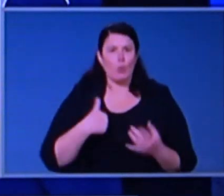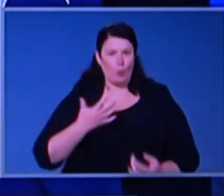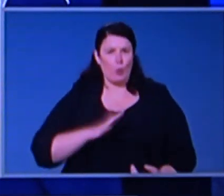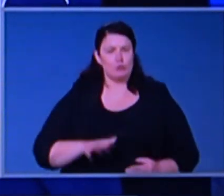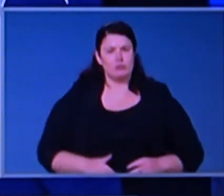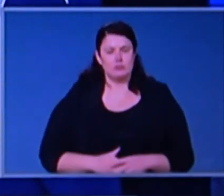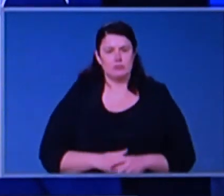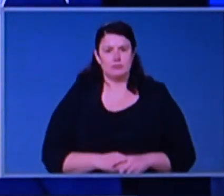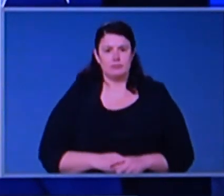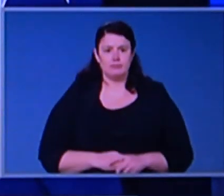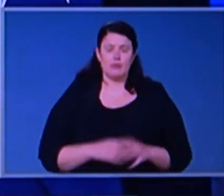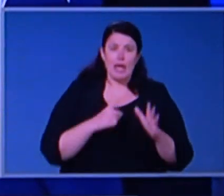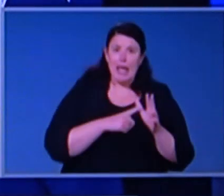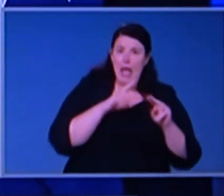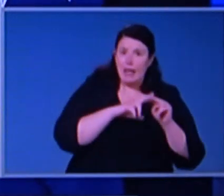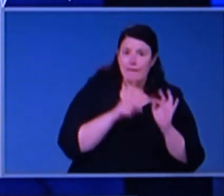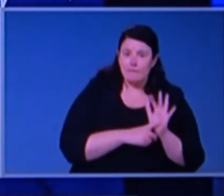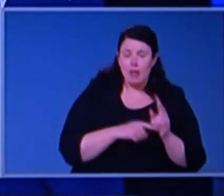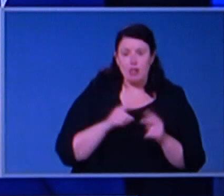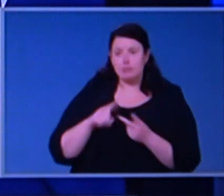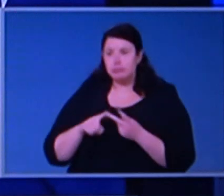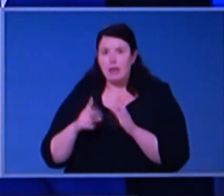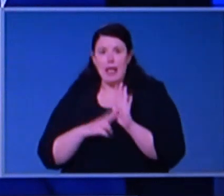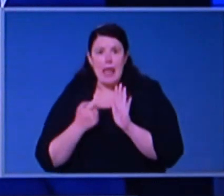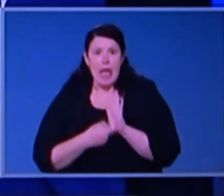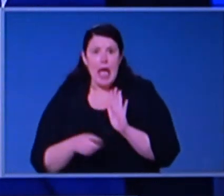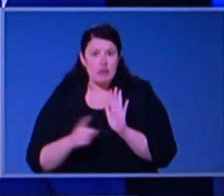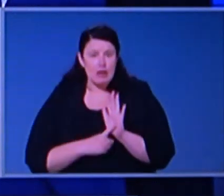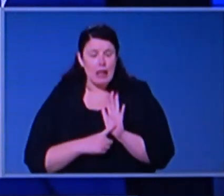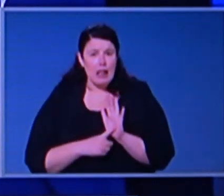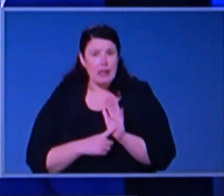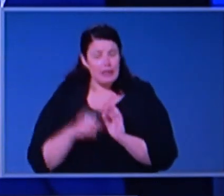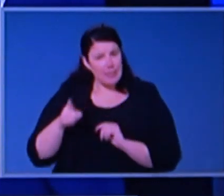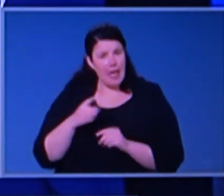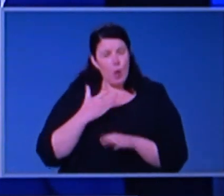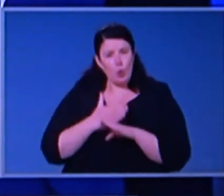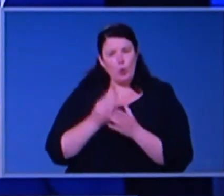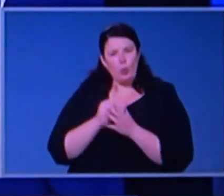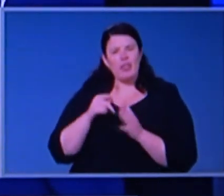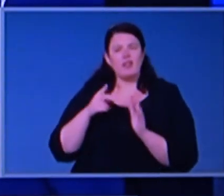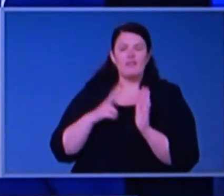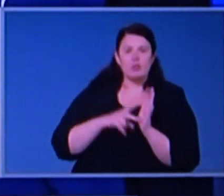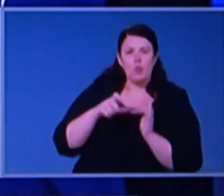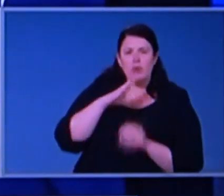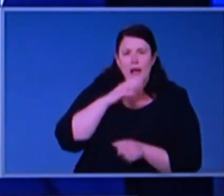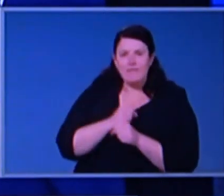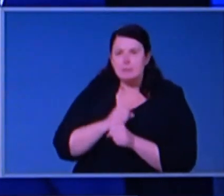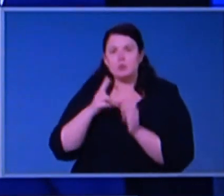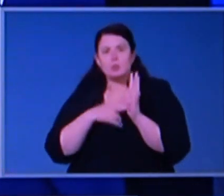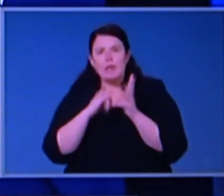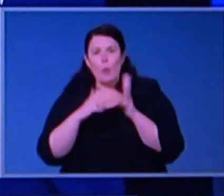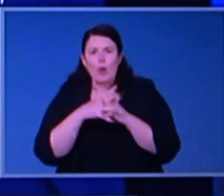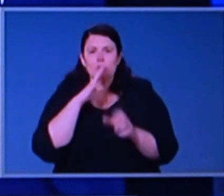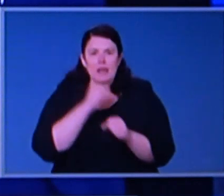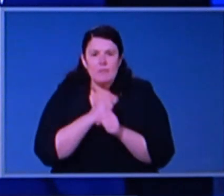codes, AFL, NRL, things like that, well, they're both working through states and territories presently. They're in different